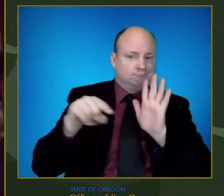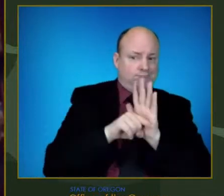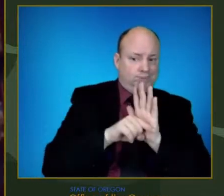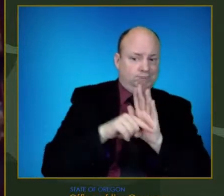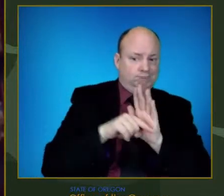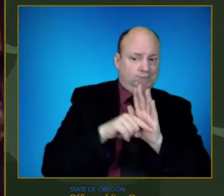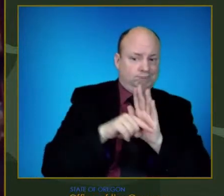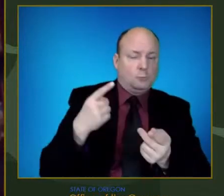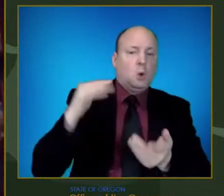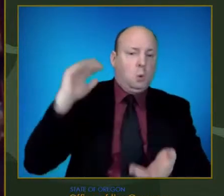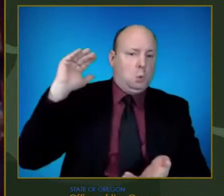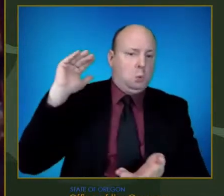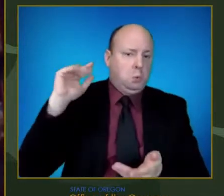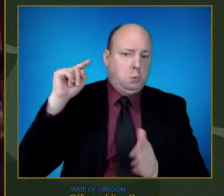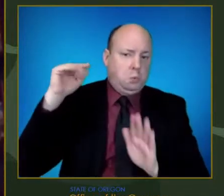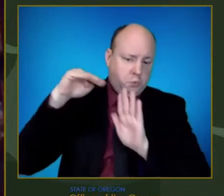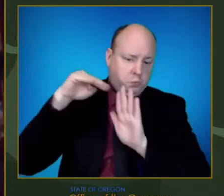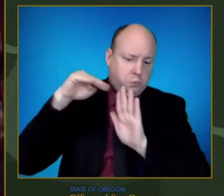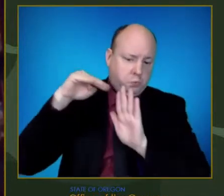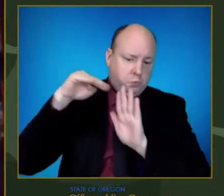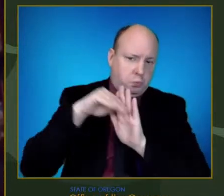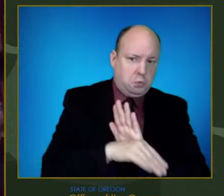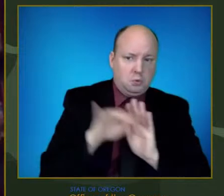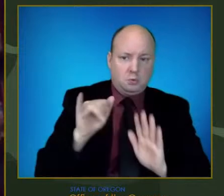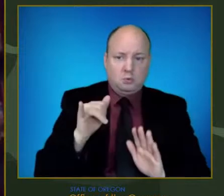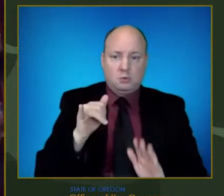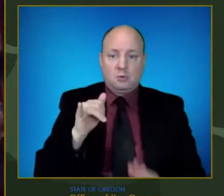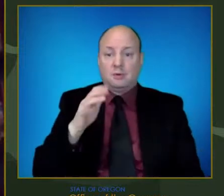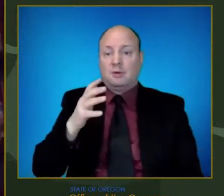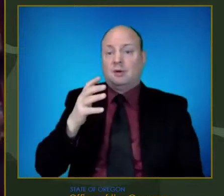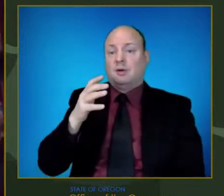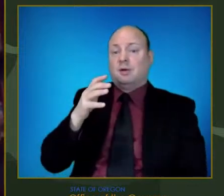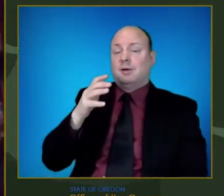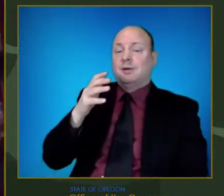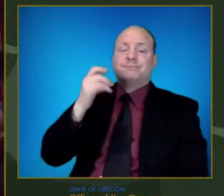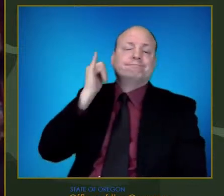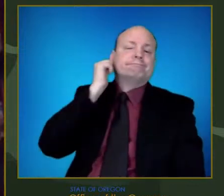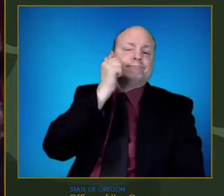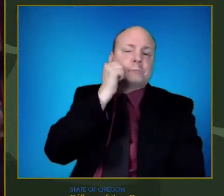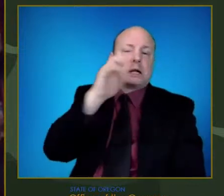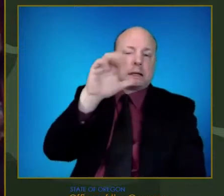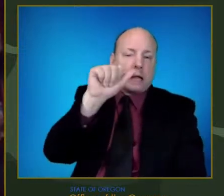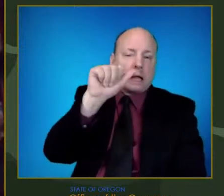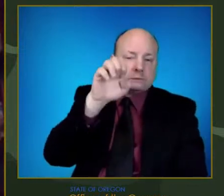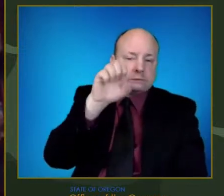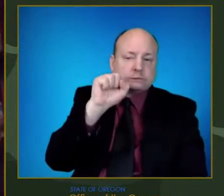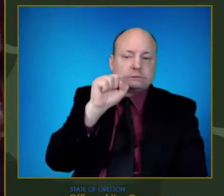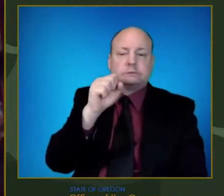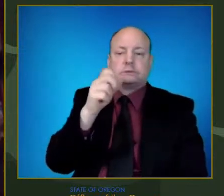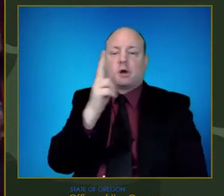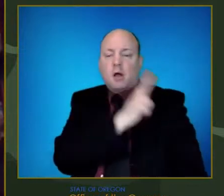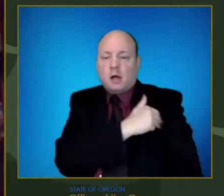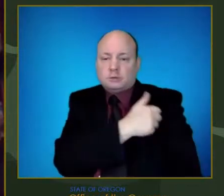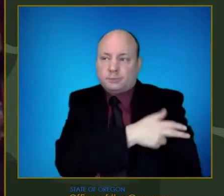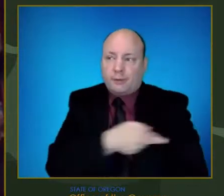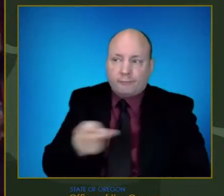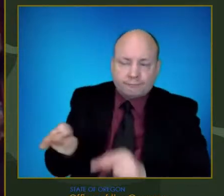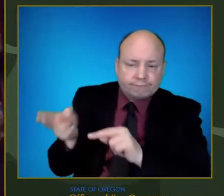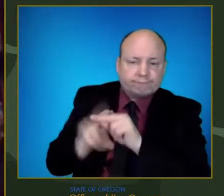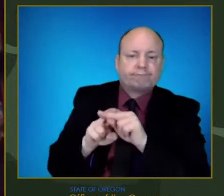and a corresponding uptick in COVID-19 hospitalization. For the month of March, hospitalizations have increased by